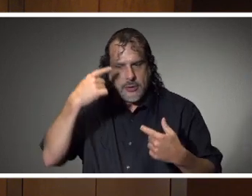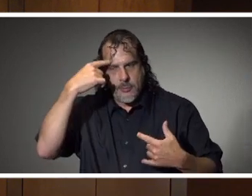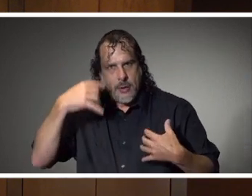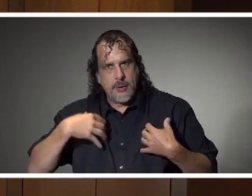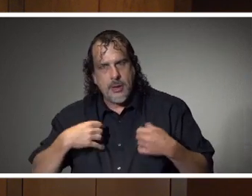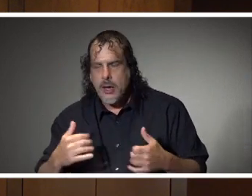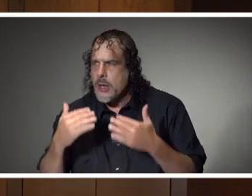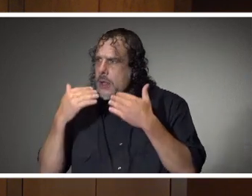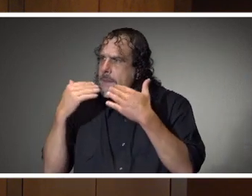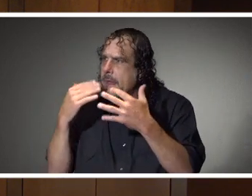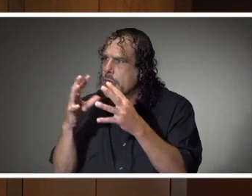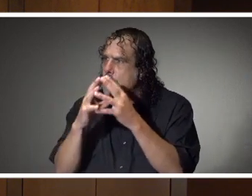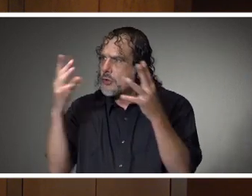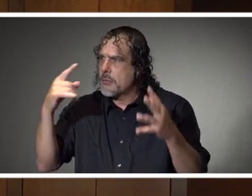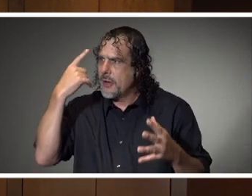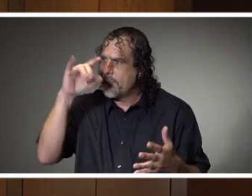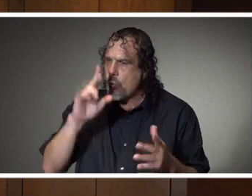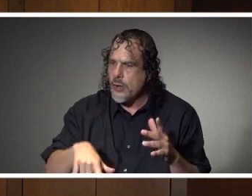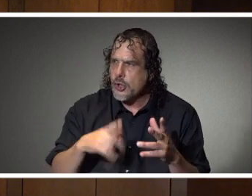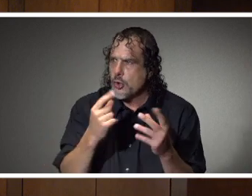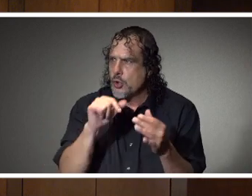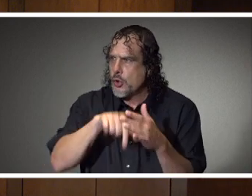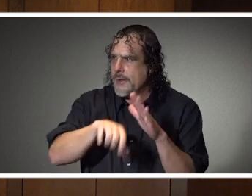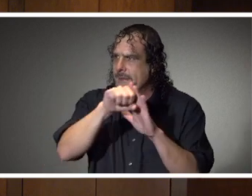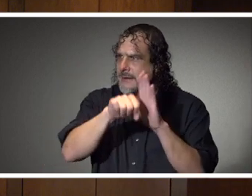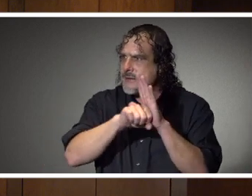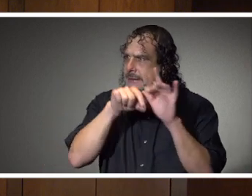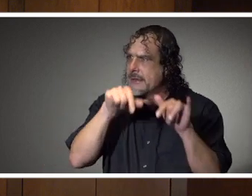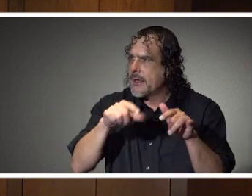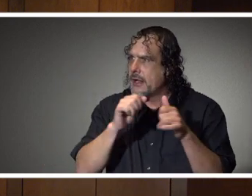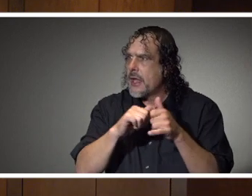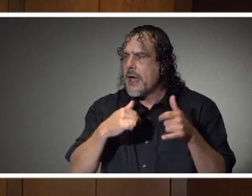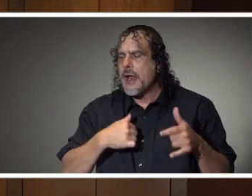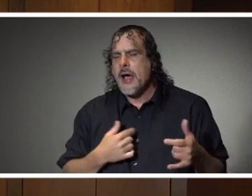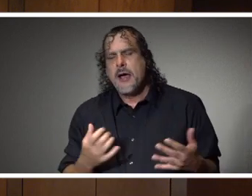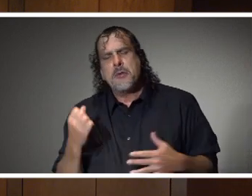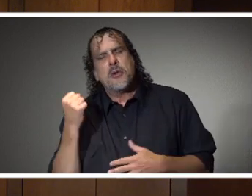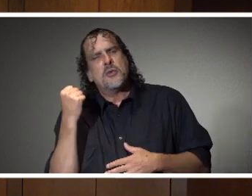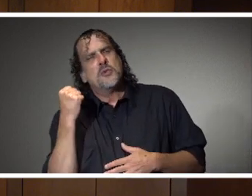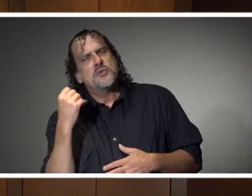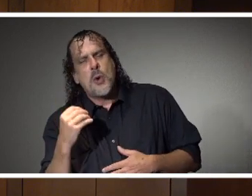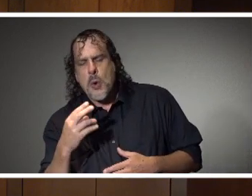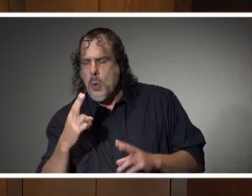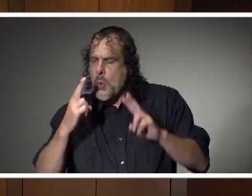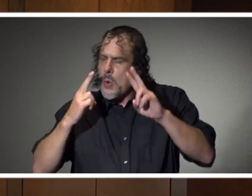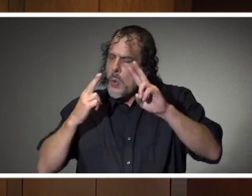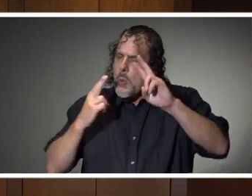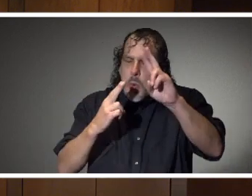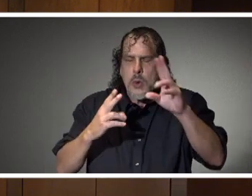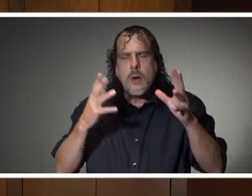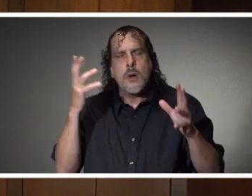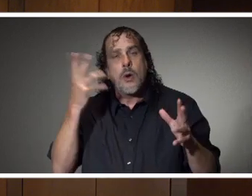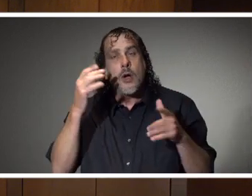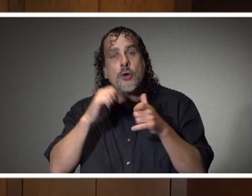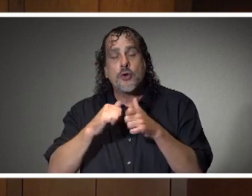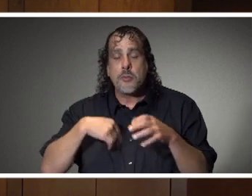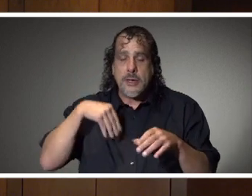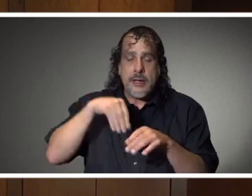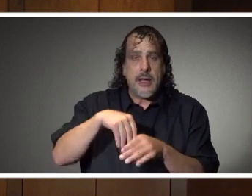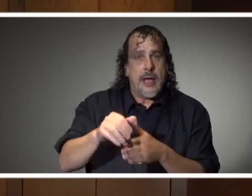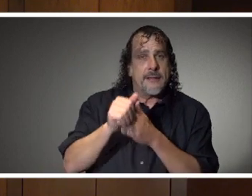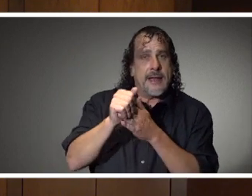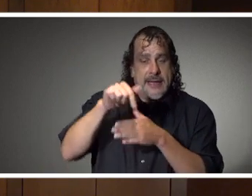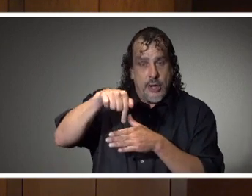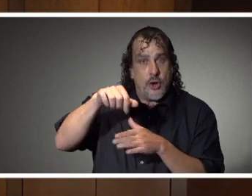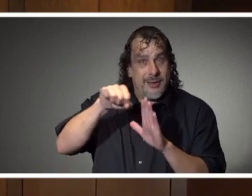thank you for what you do for our state. I am so honored to be the leader of a state of